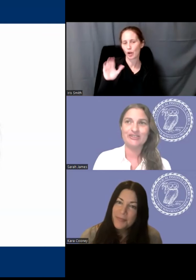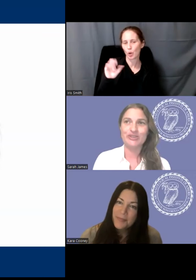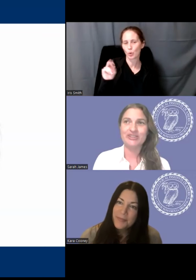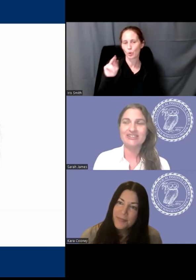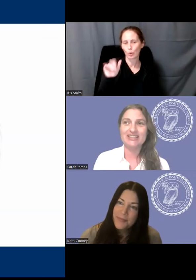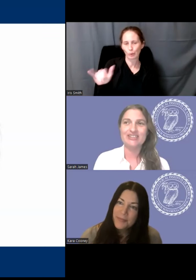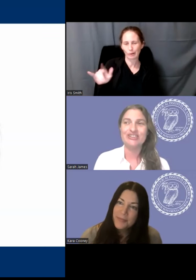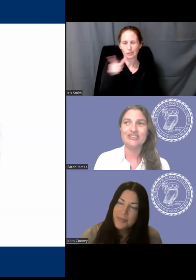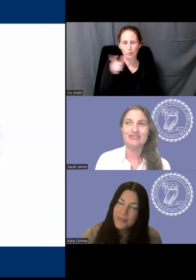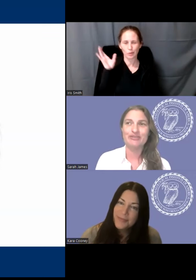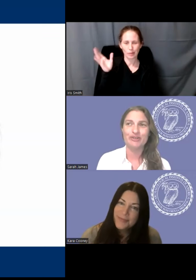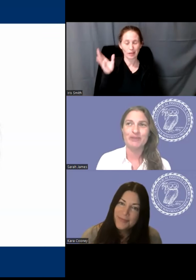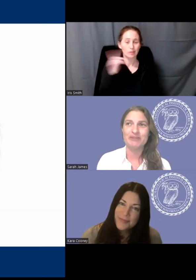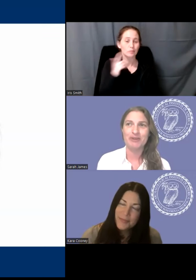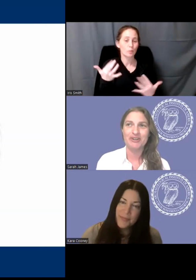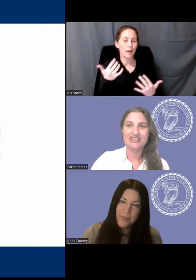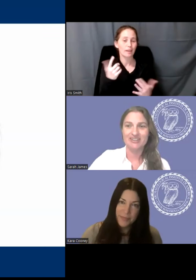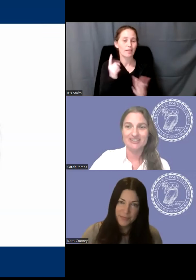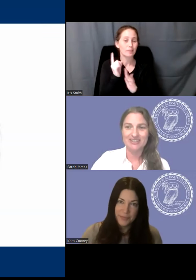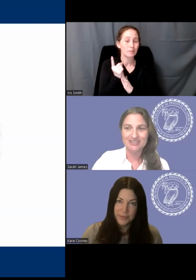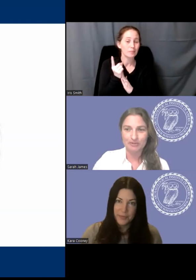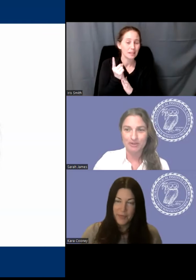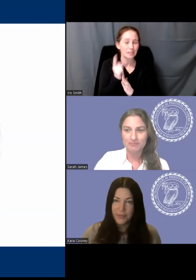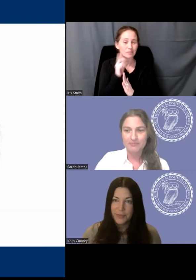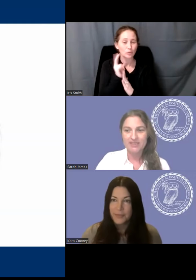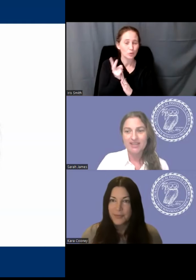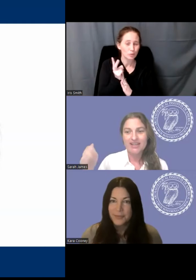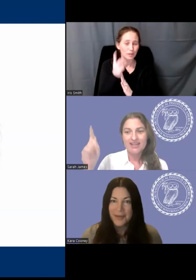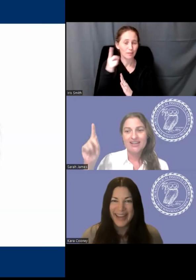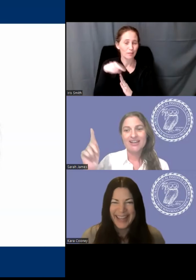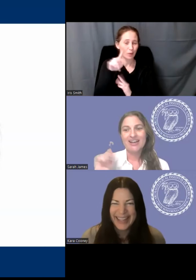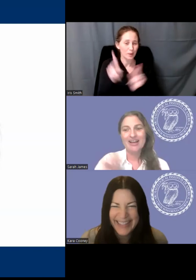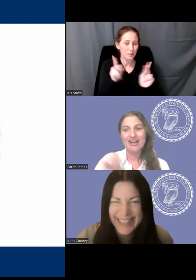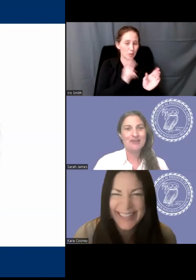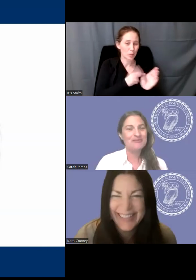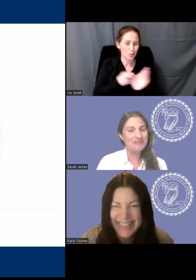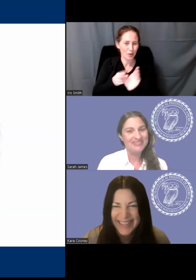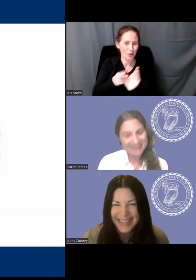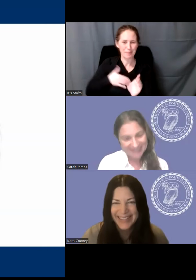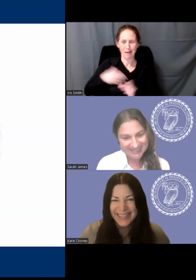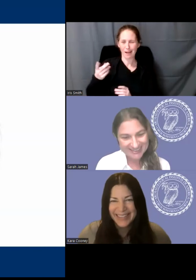to join this lecture and for my barking dog to exit the room.